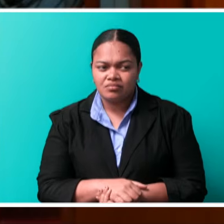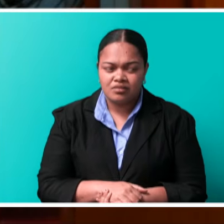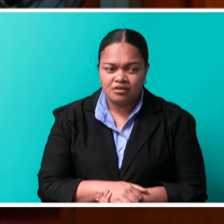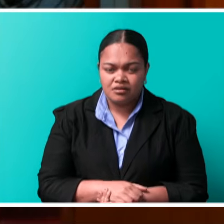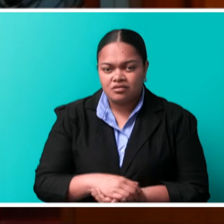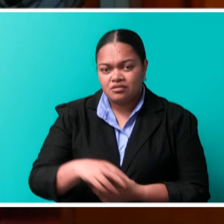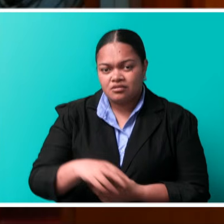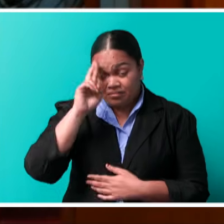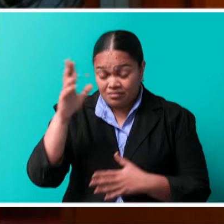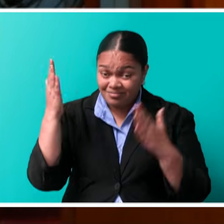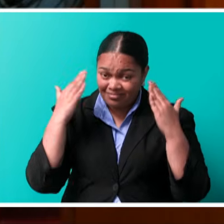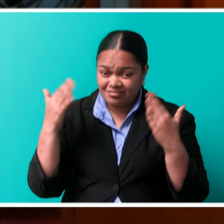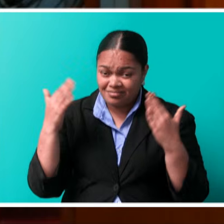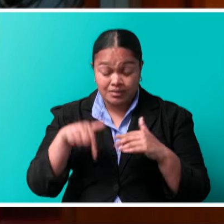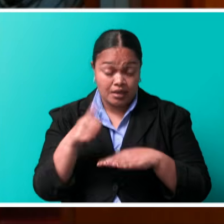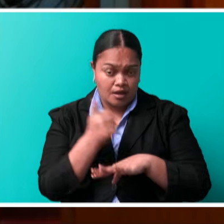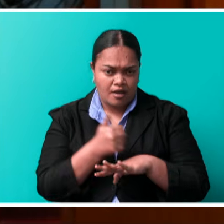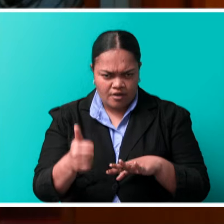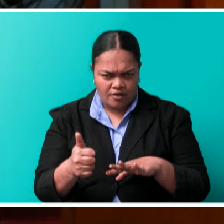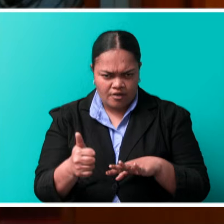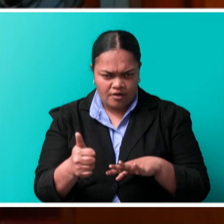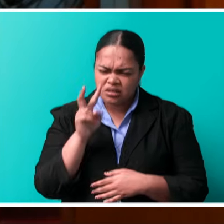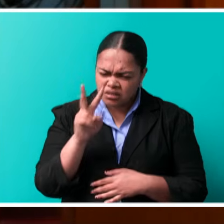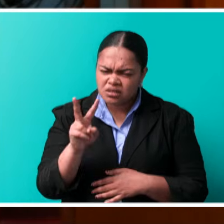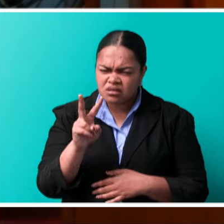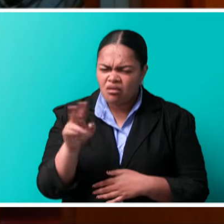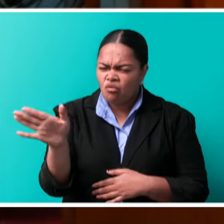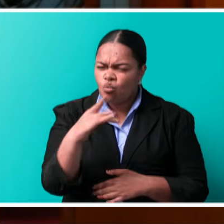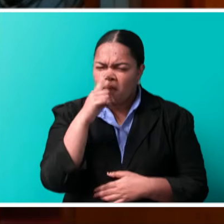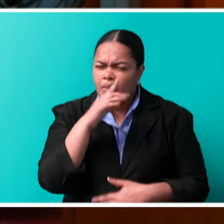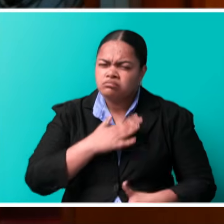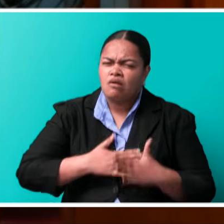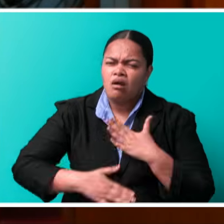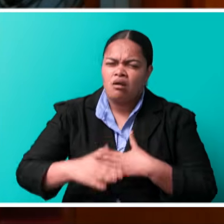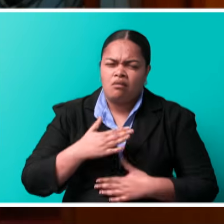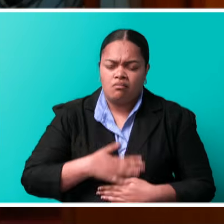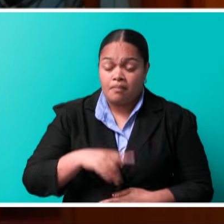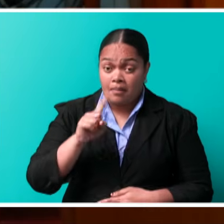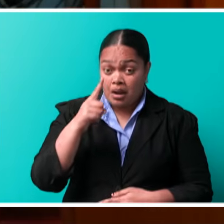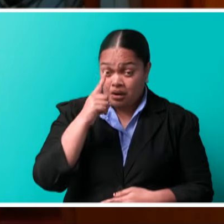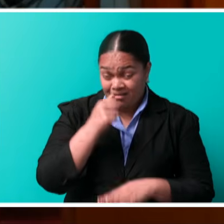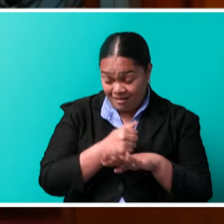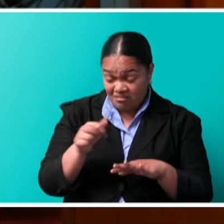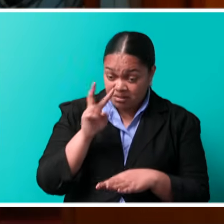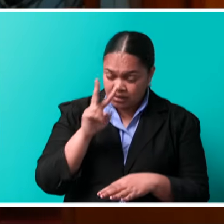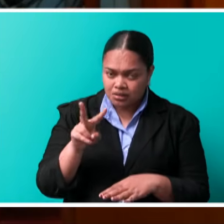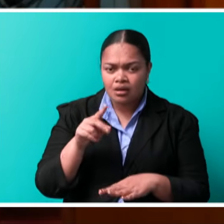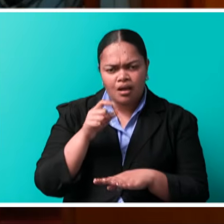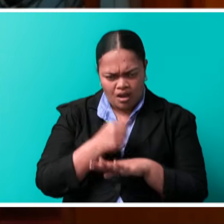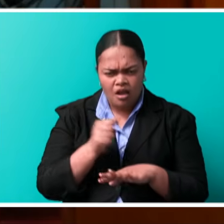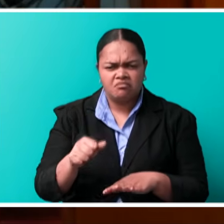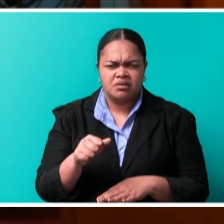Mr. Speaker, sir, the coalition government recognizes that lasting relief cannot come from